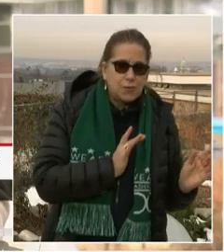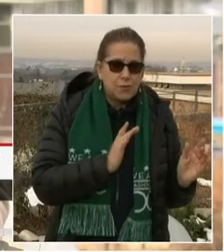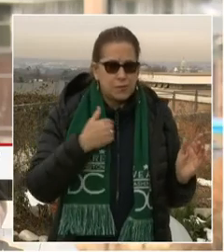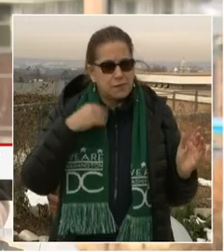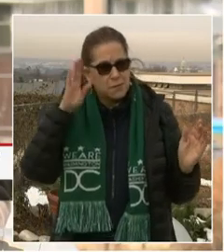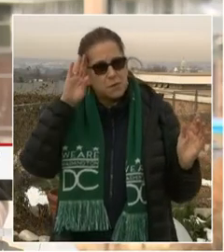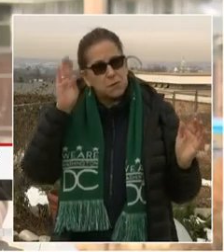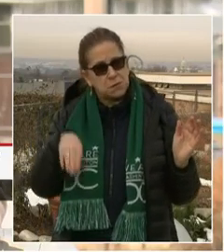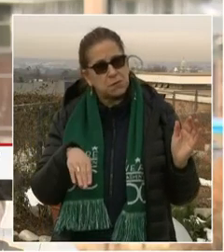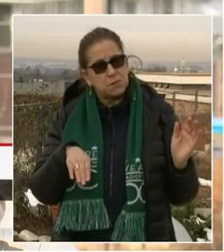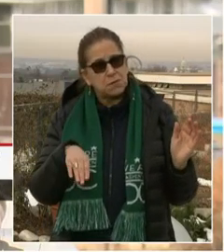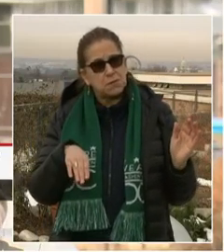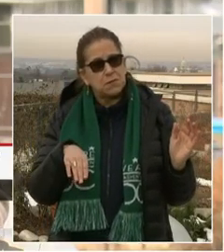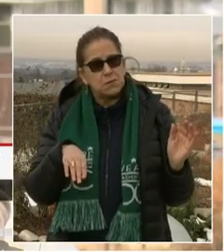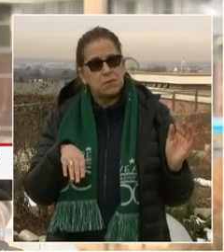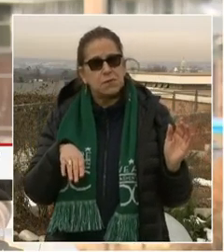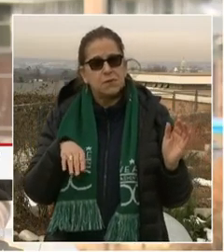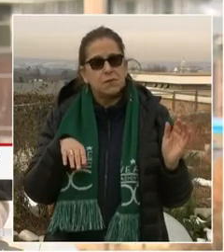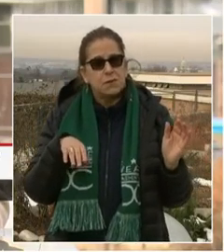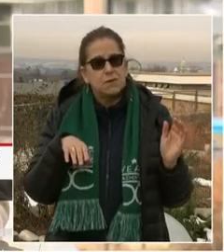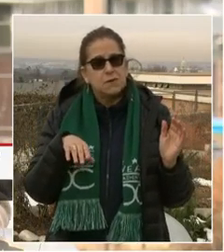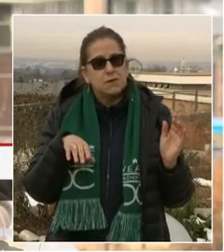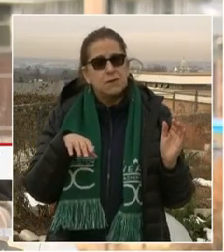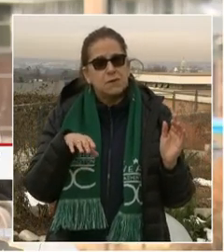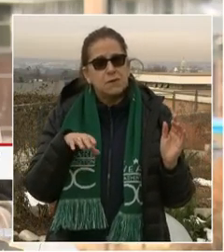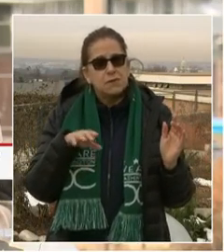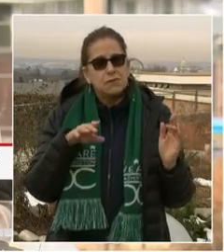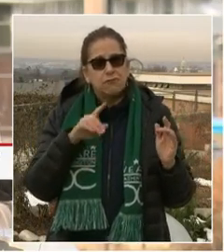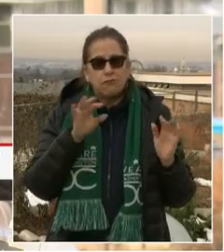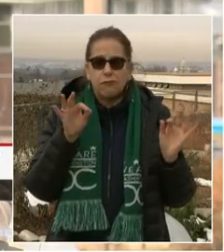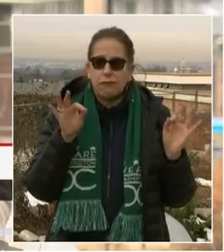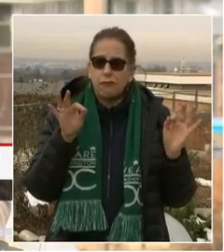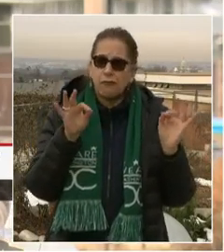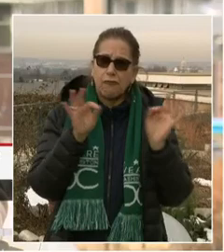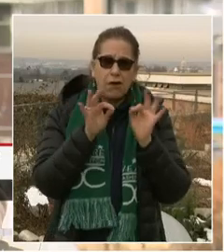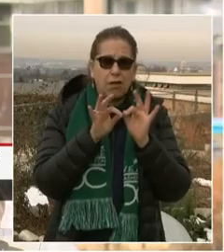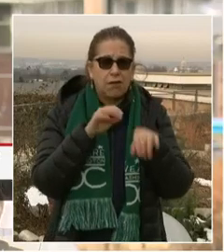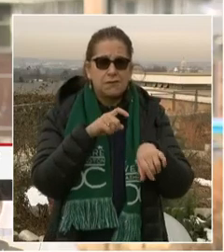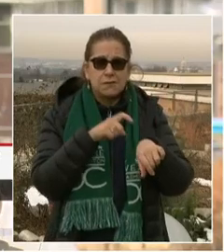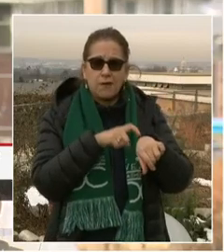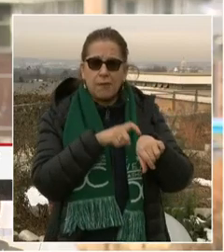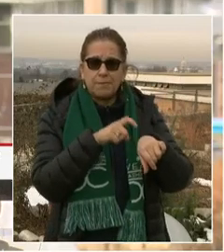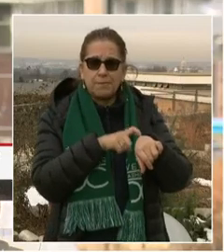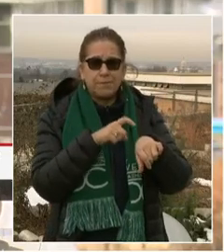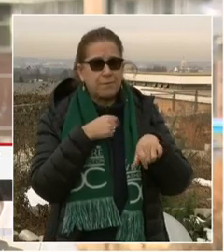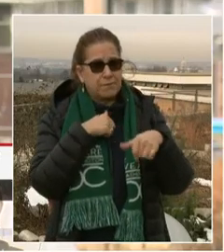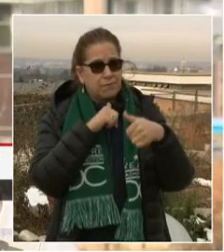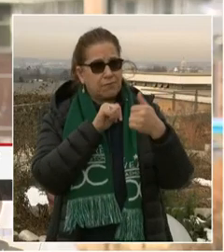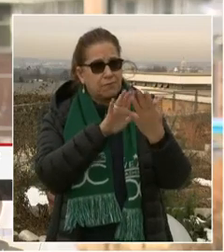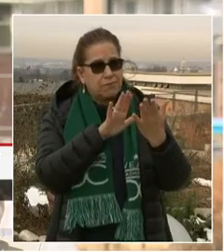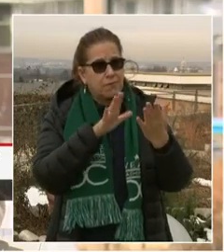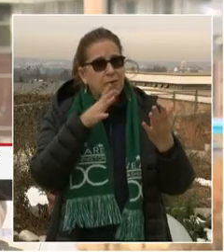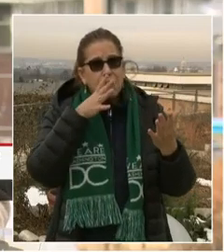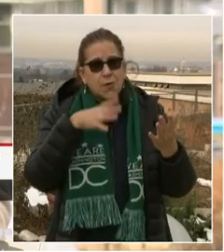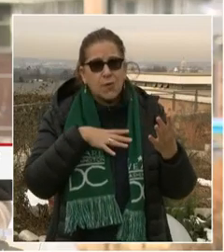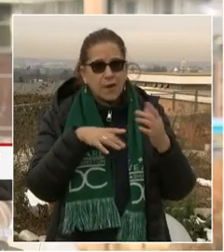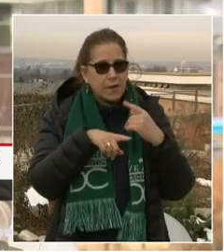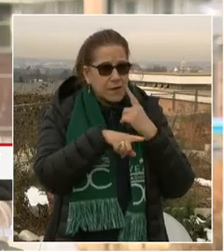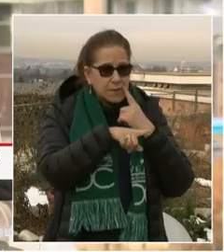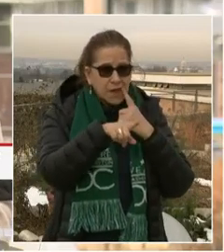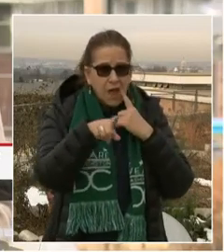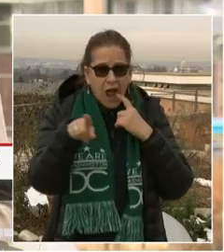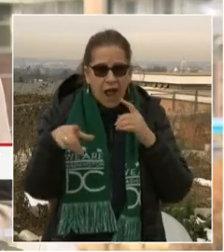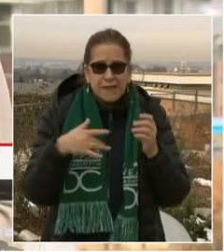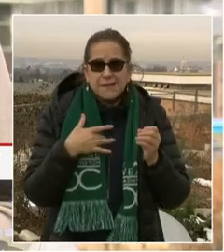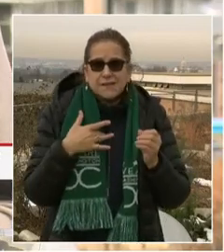some of the most critical times that any of us have ever faced, and women in particular, we're feeling this, and we're feeling it here